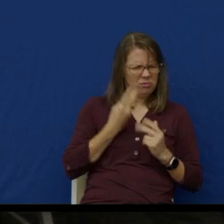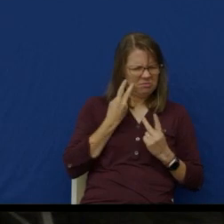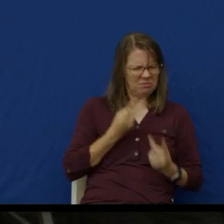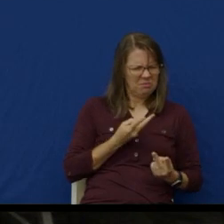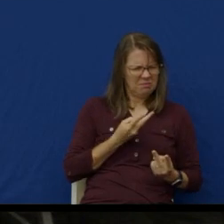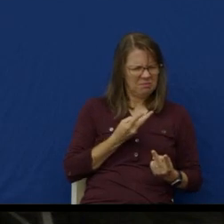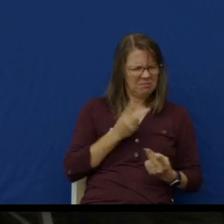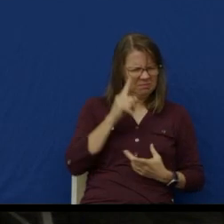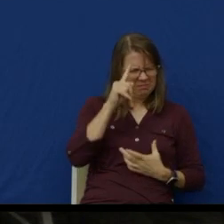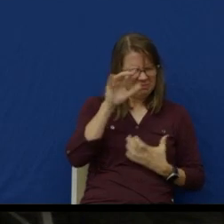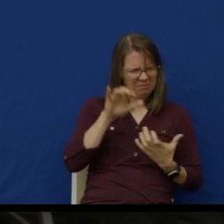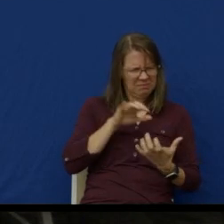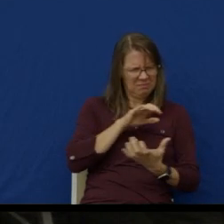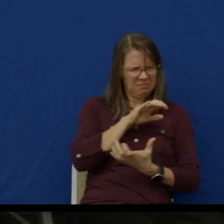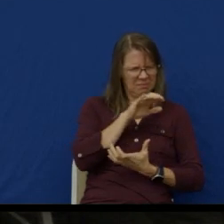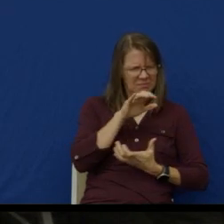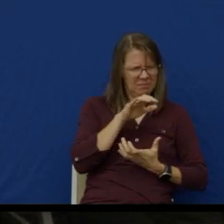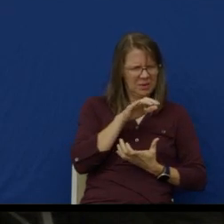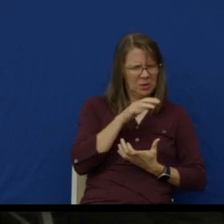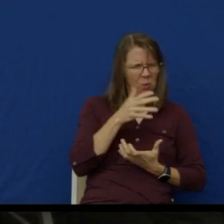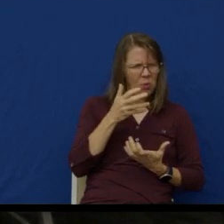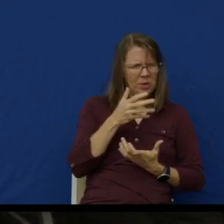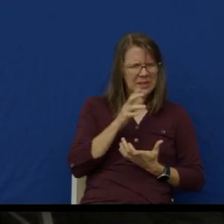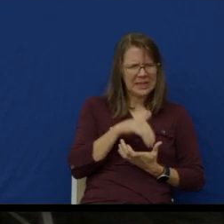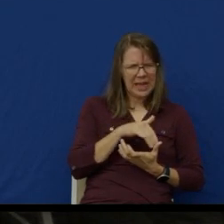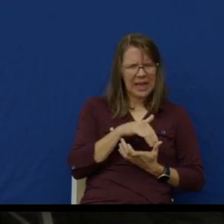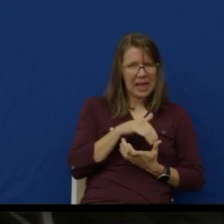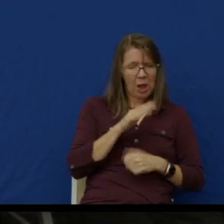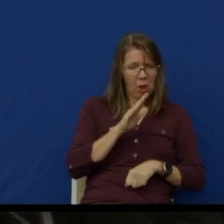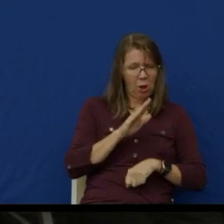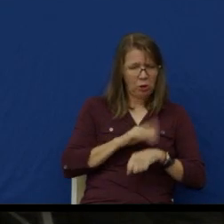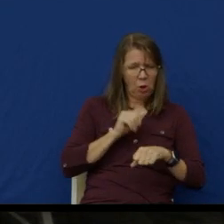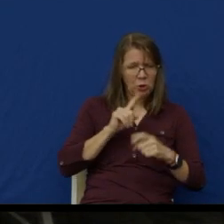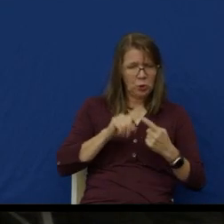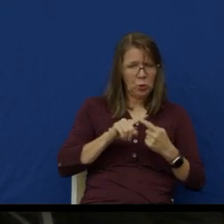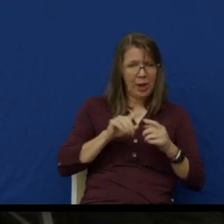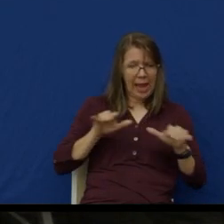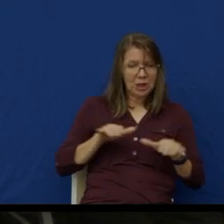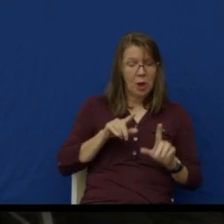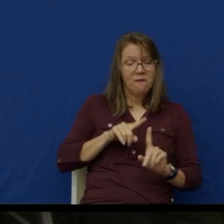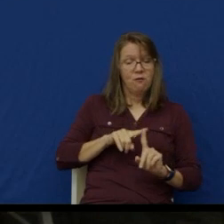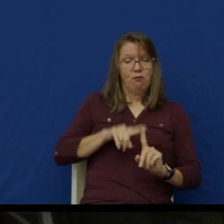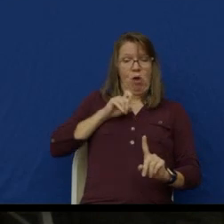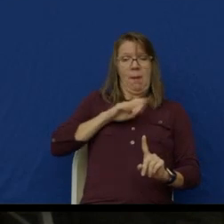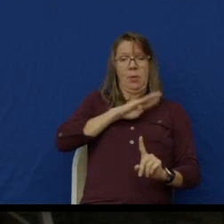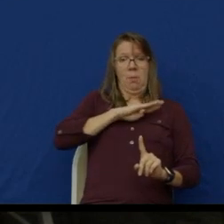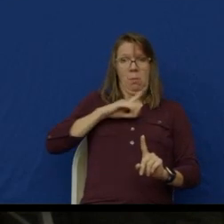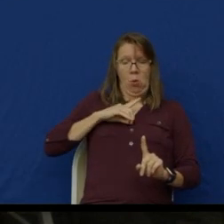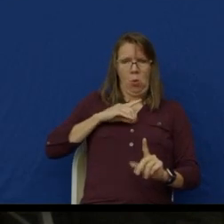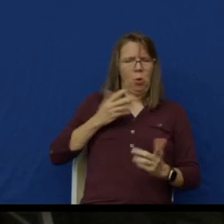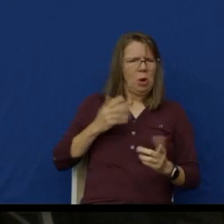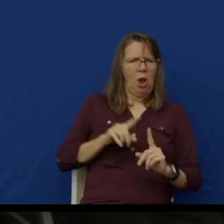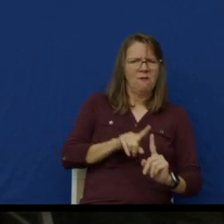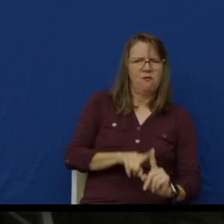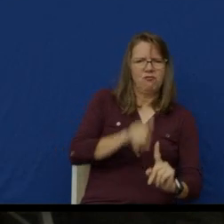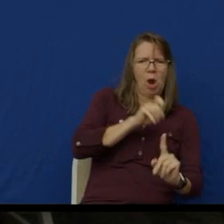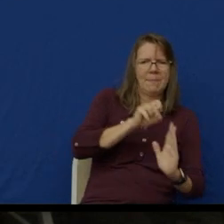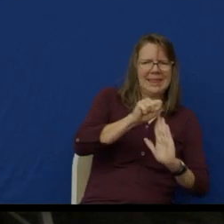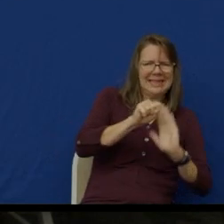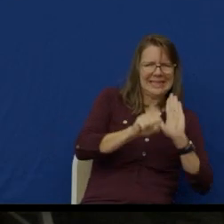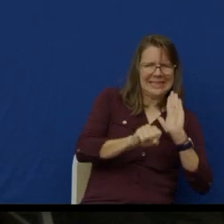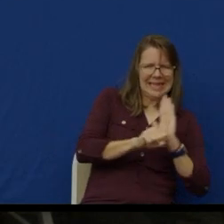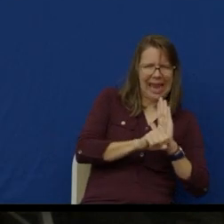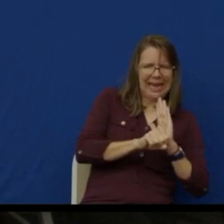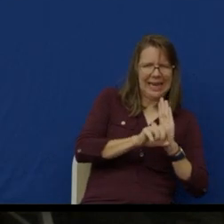not understand who was the call to action. Is the call to action from the board? Is it from the State Department? Who is the actual call